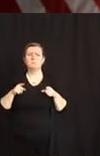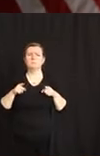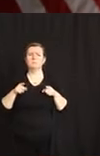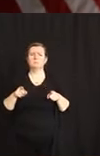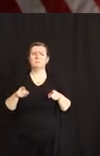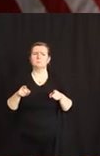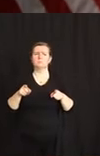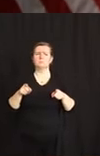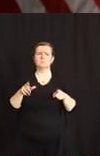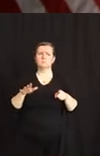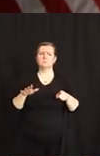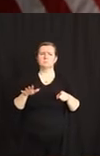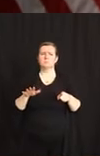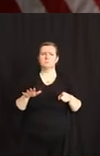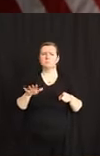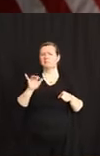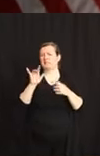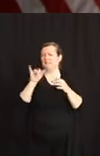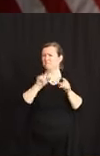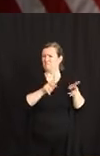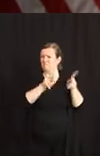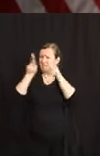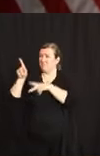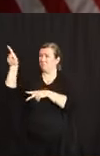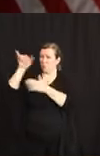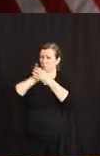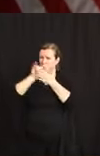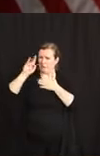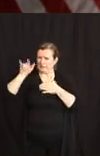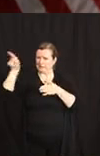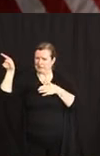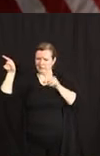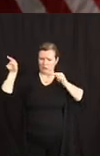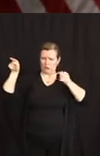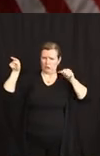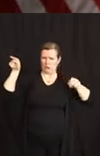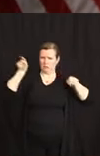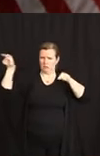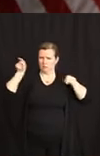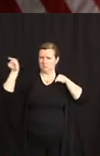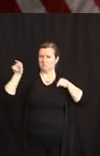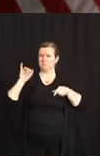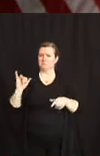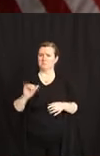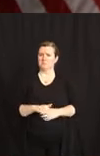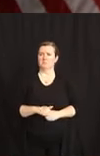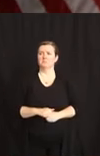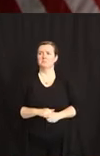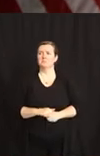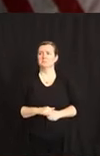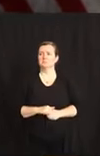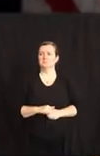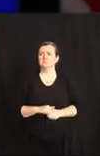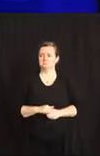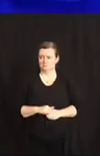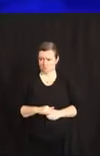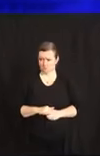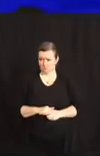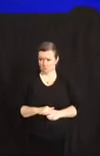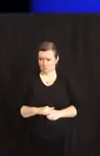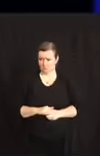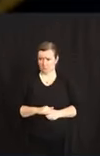dealing with in New York City. Judy, anything on veterans' homes? Do you want to hit that? Or Yeah, I do. Let me find it. just